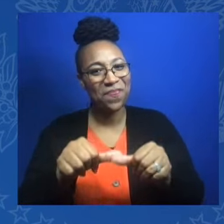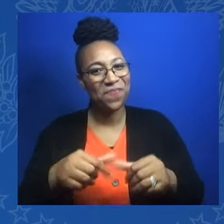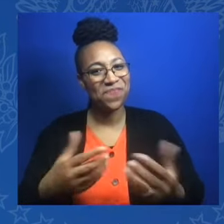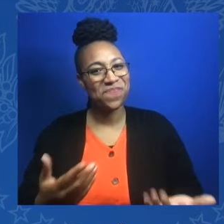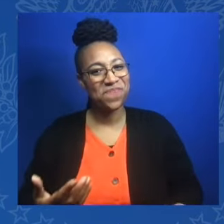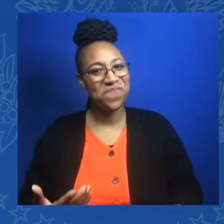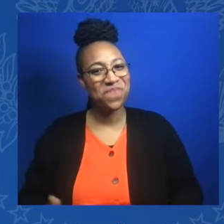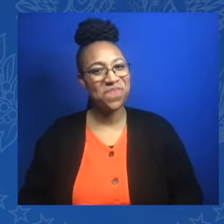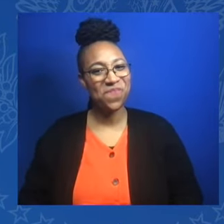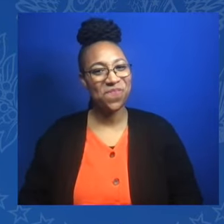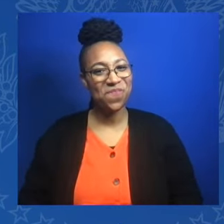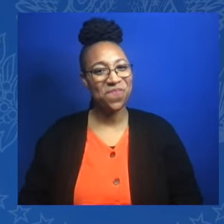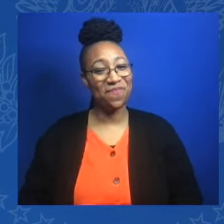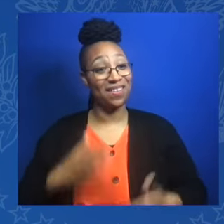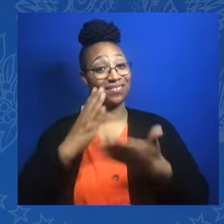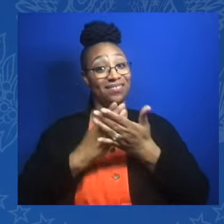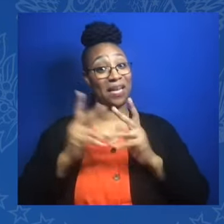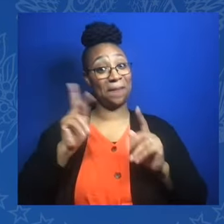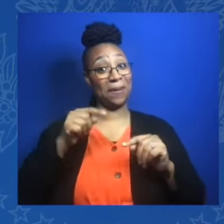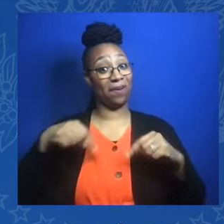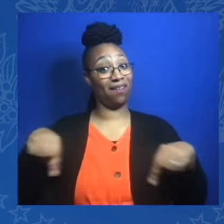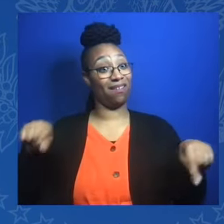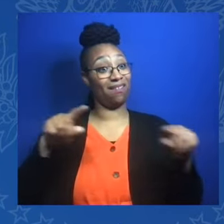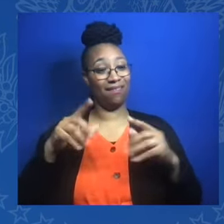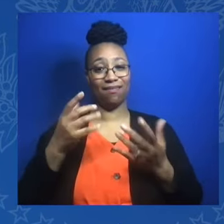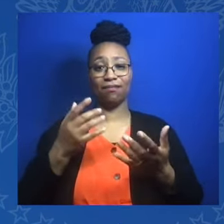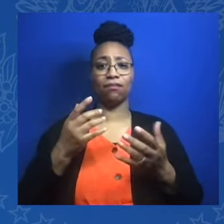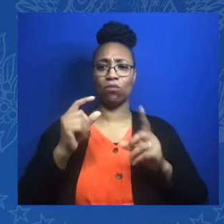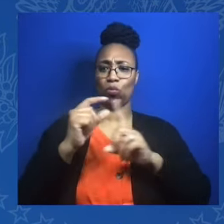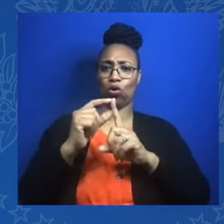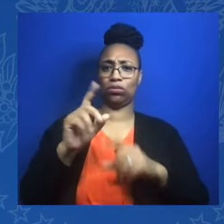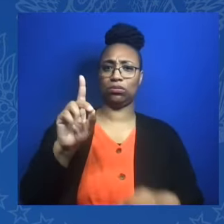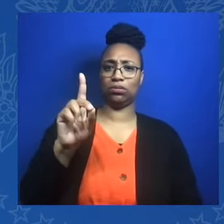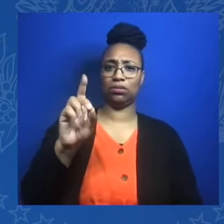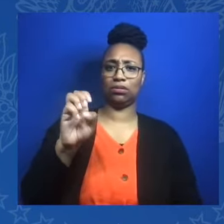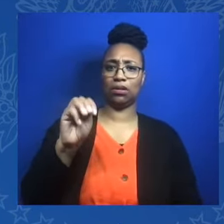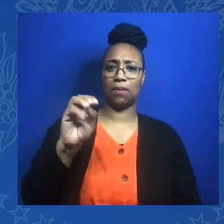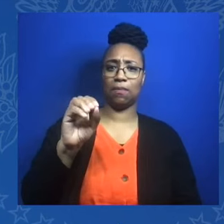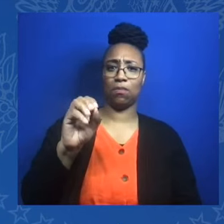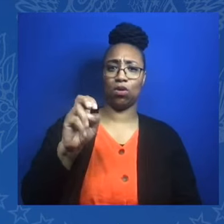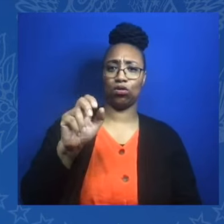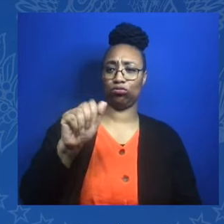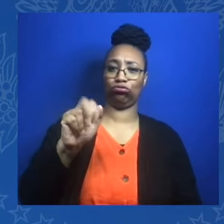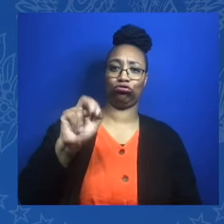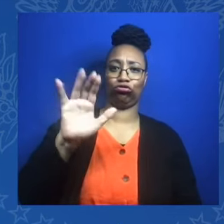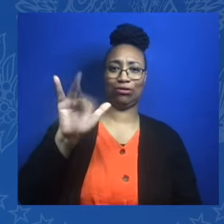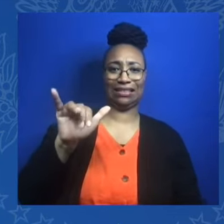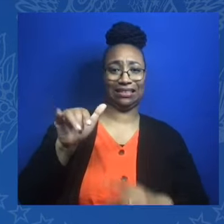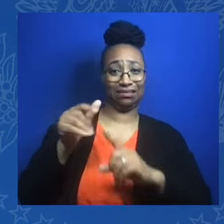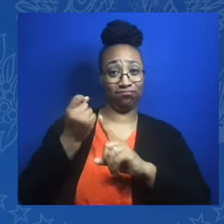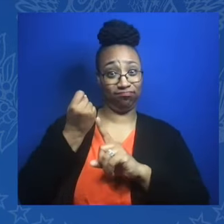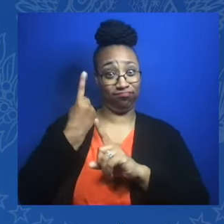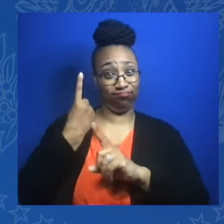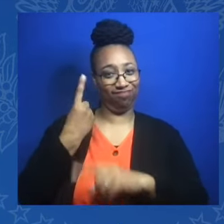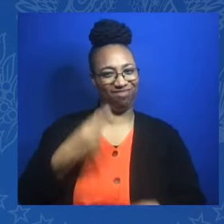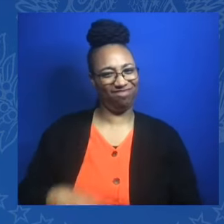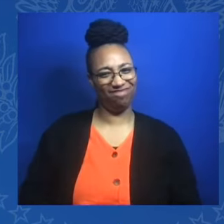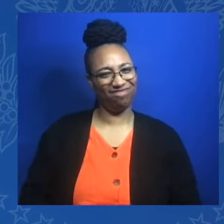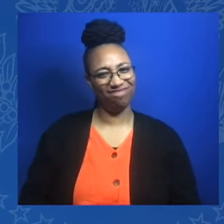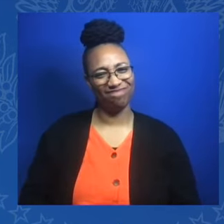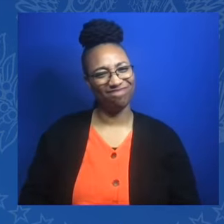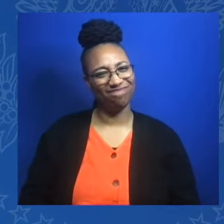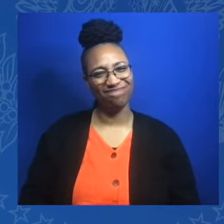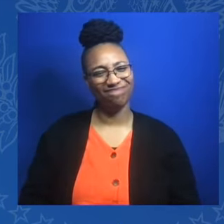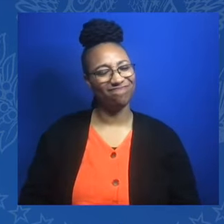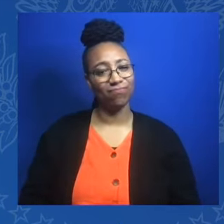We have to reach, so what allows us to reach beyond the horizon. Let me close with this. The year after President